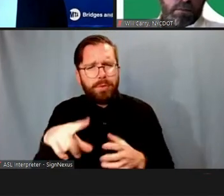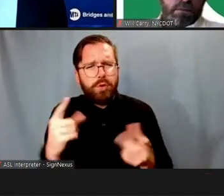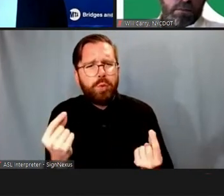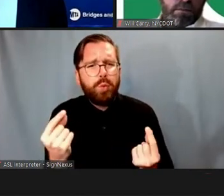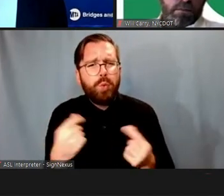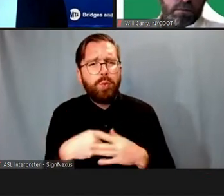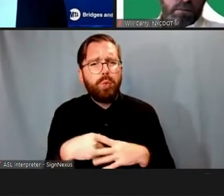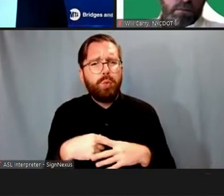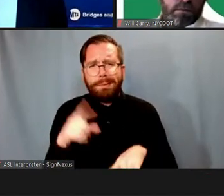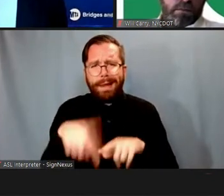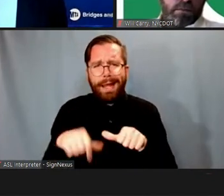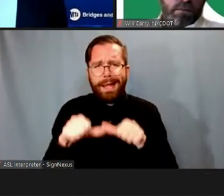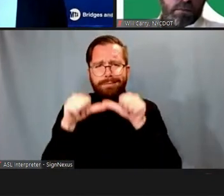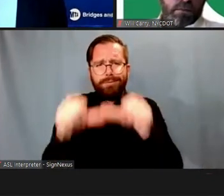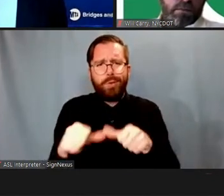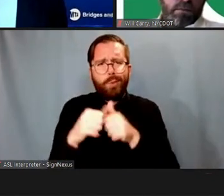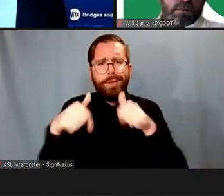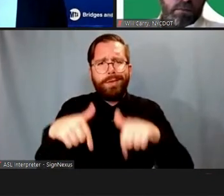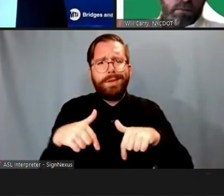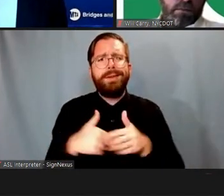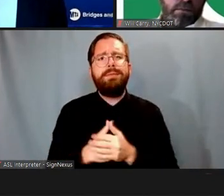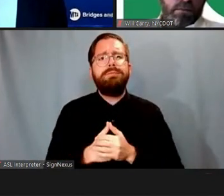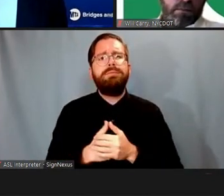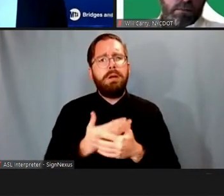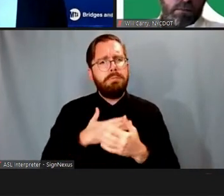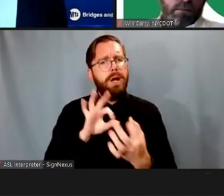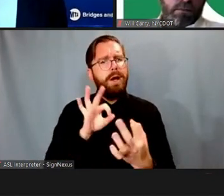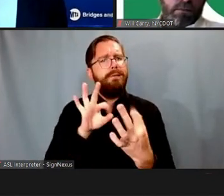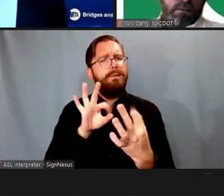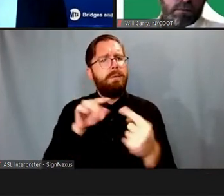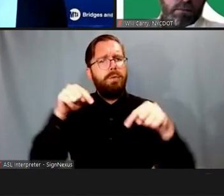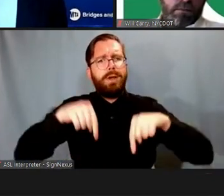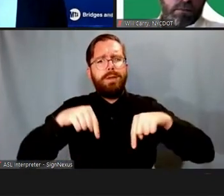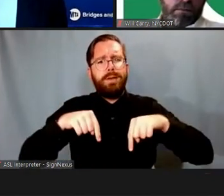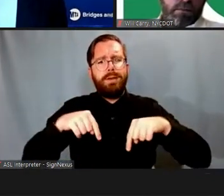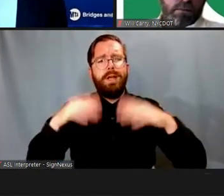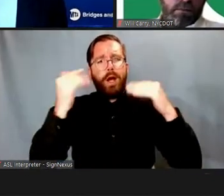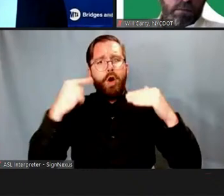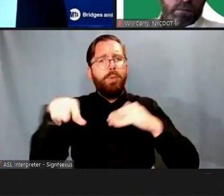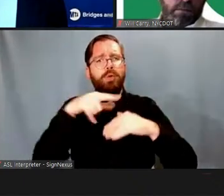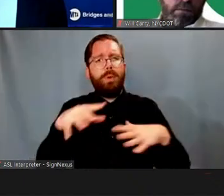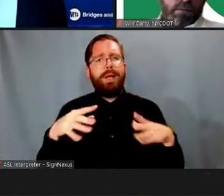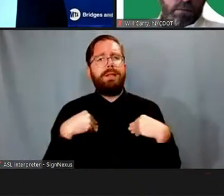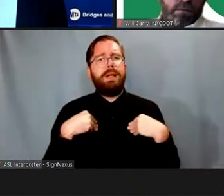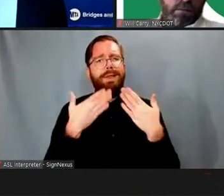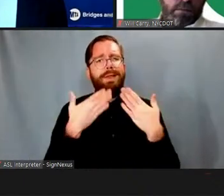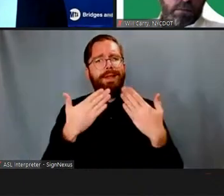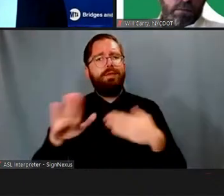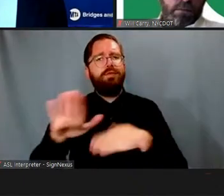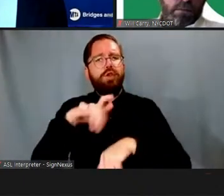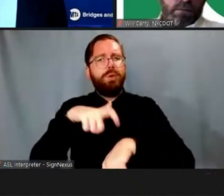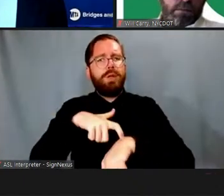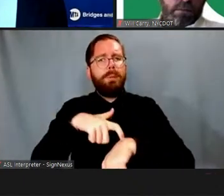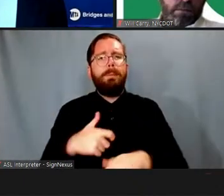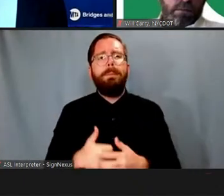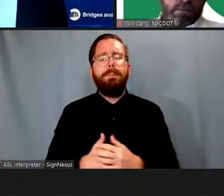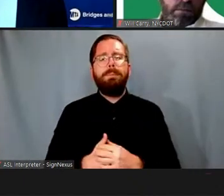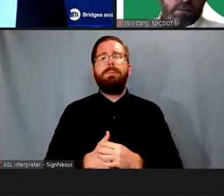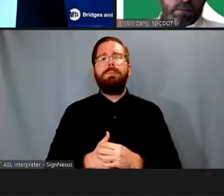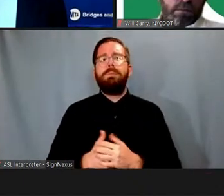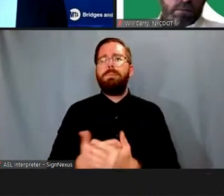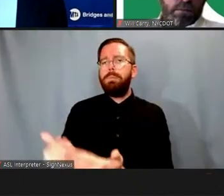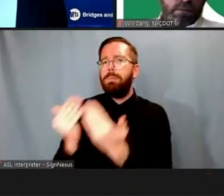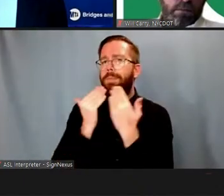survive i provide this feedback in good faith and i hope it is taken as such thank you for your time thank